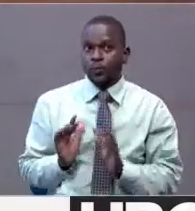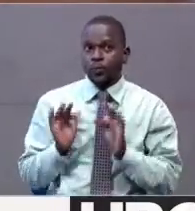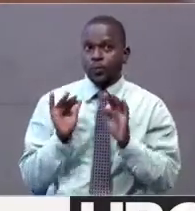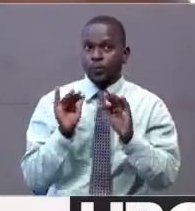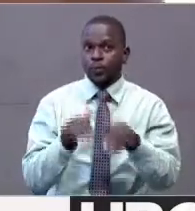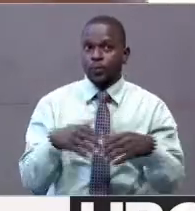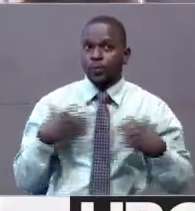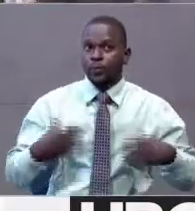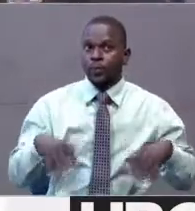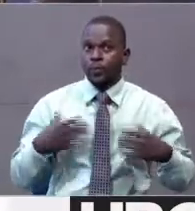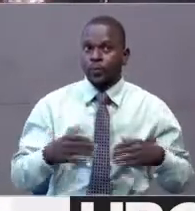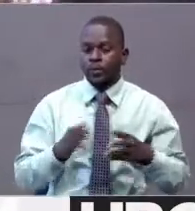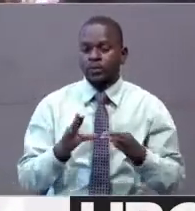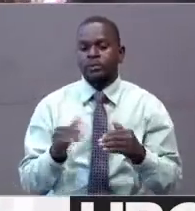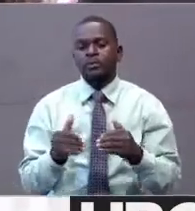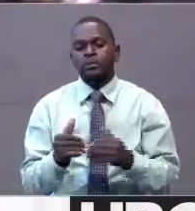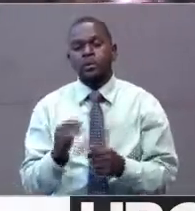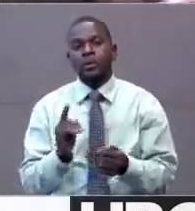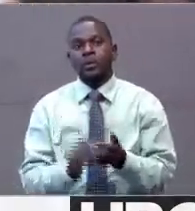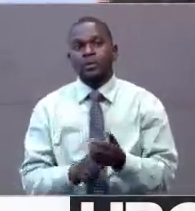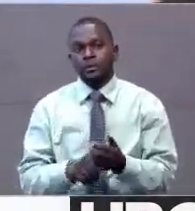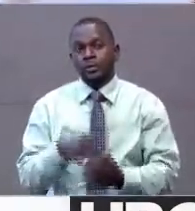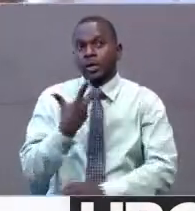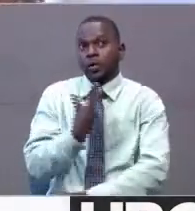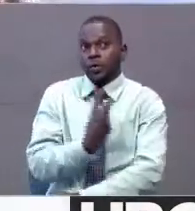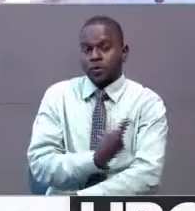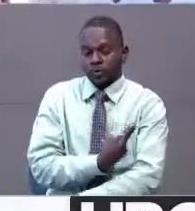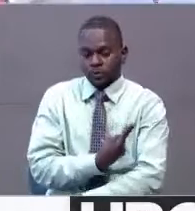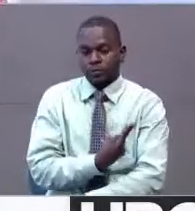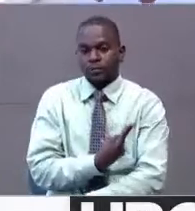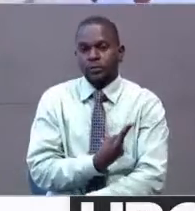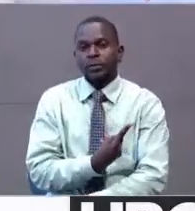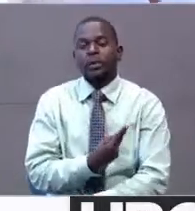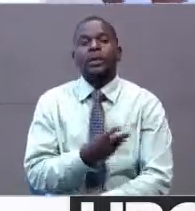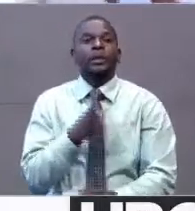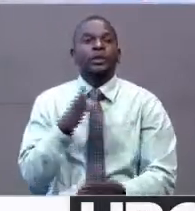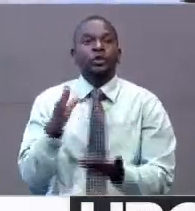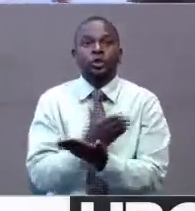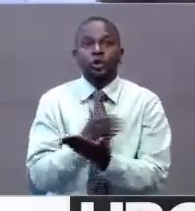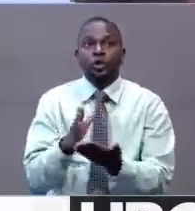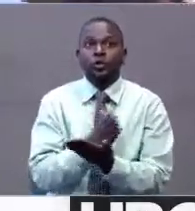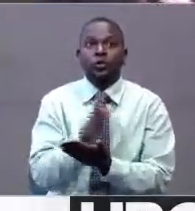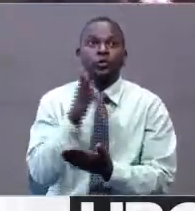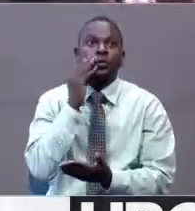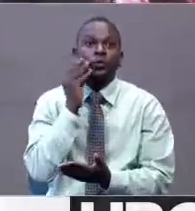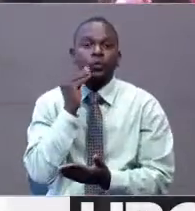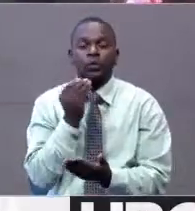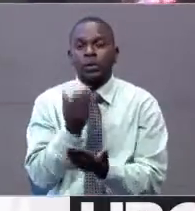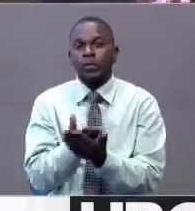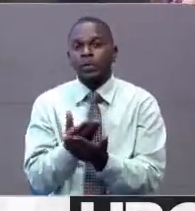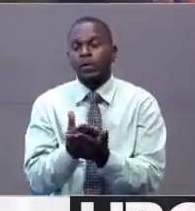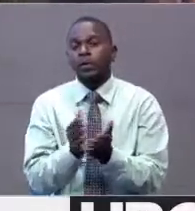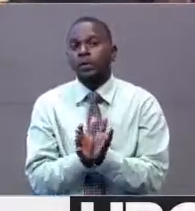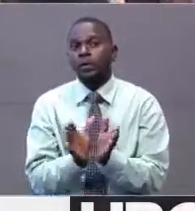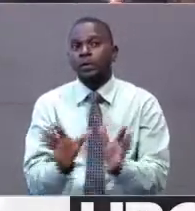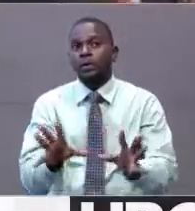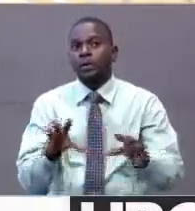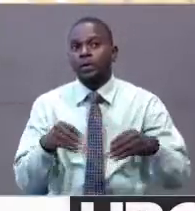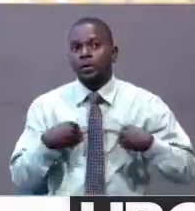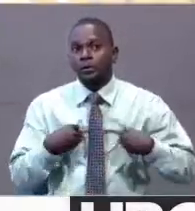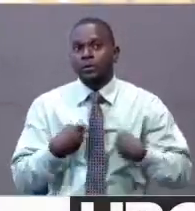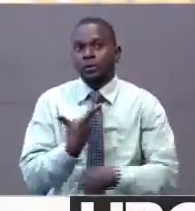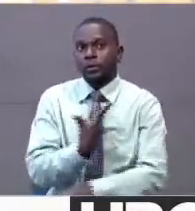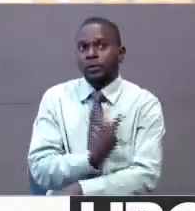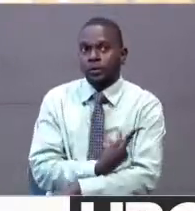equally impressive. Those who received their first jabs shared their experiences and called upon the public to embrace the